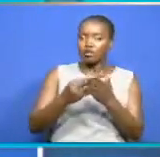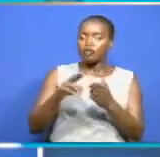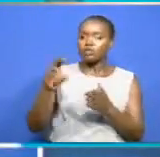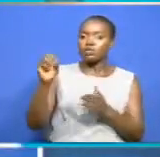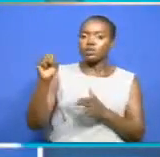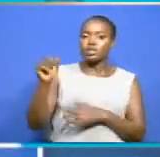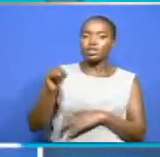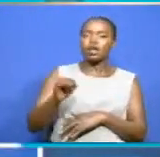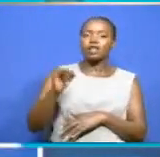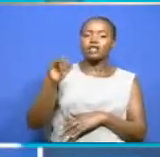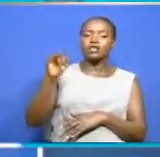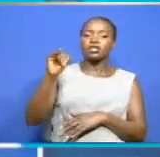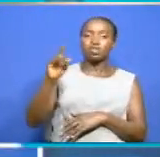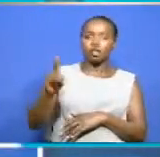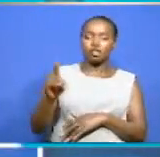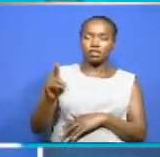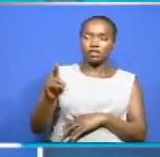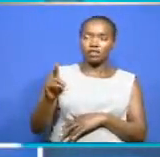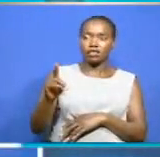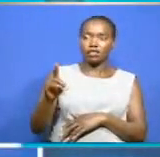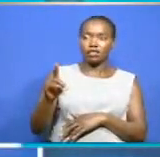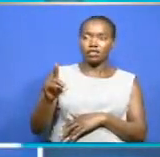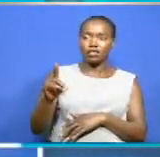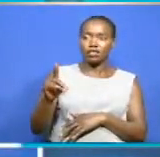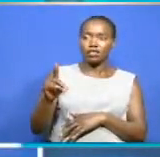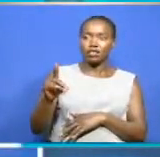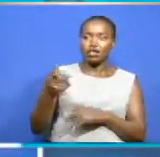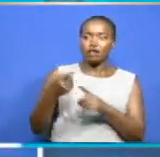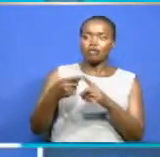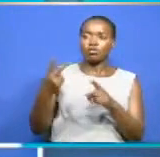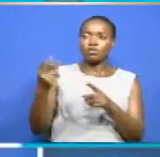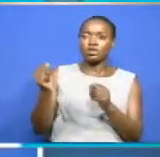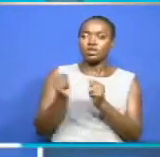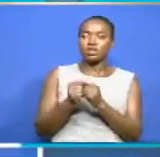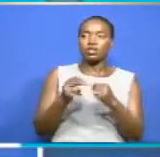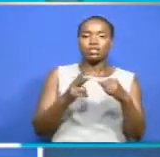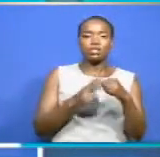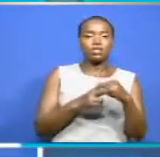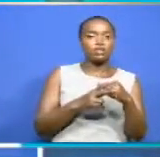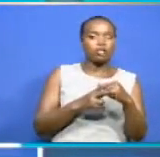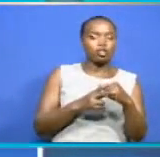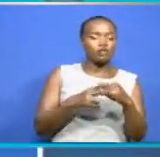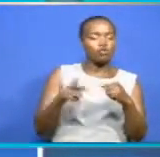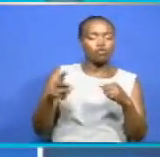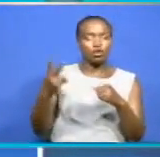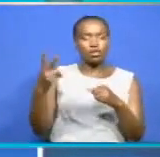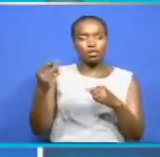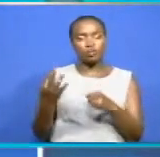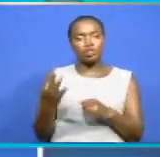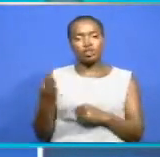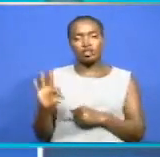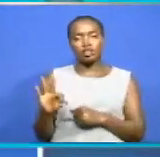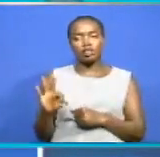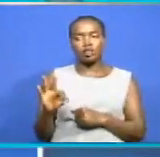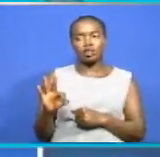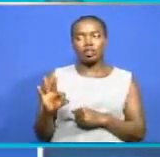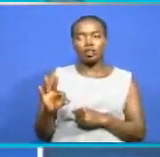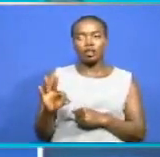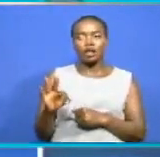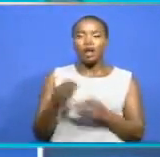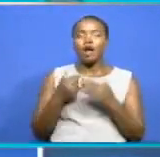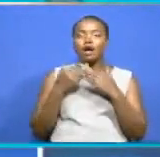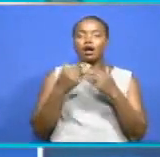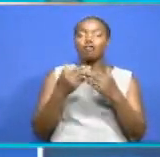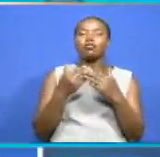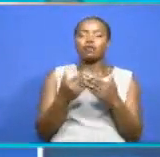and its lifespan is from 2018 to 2023. I say that deliberately because I do